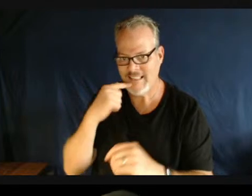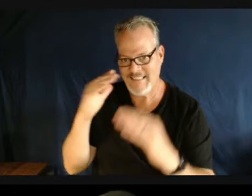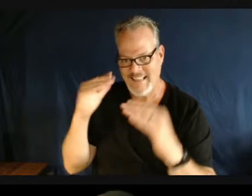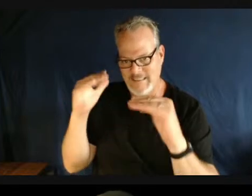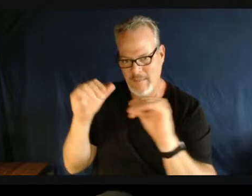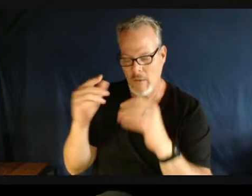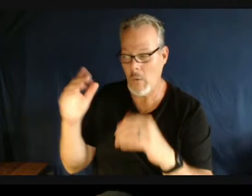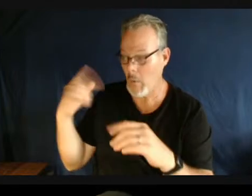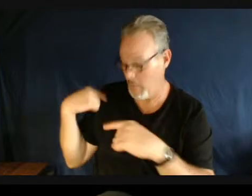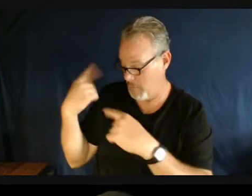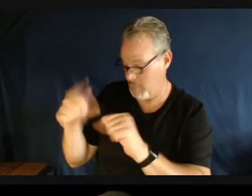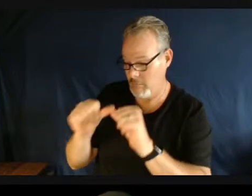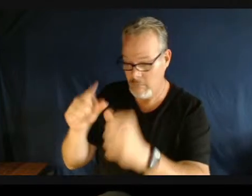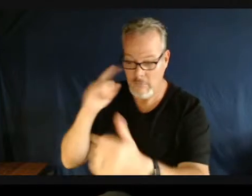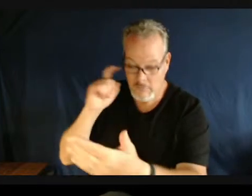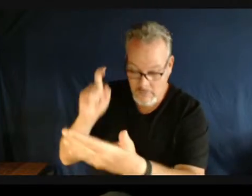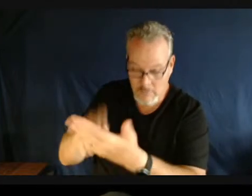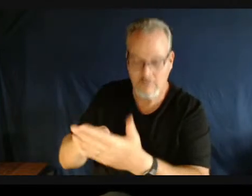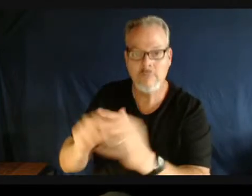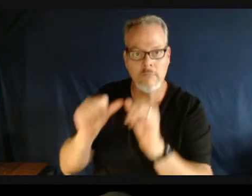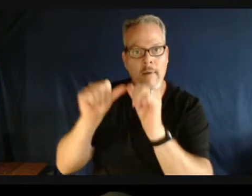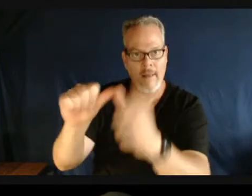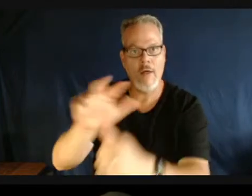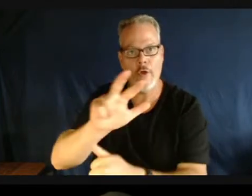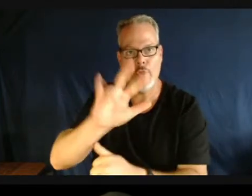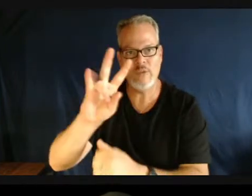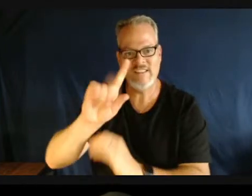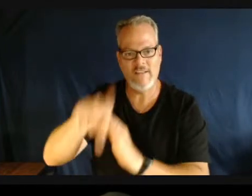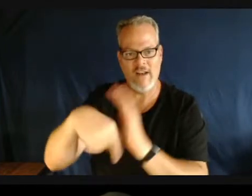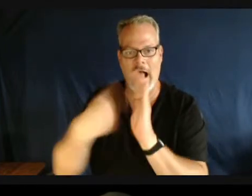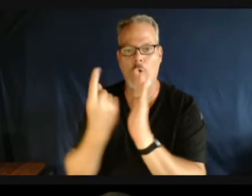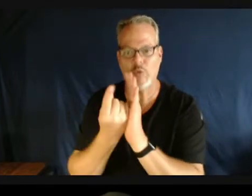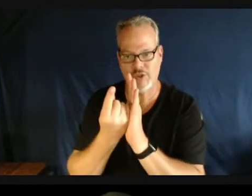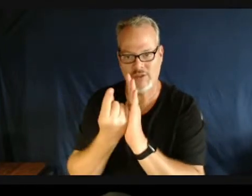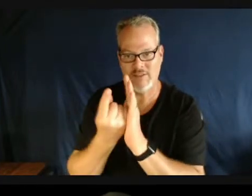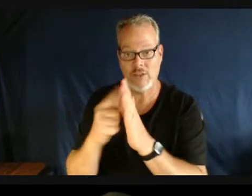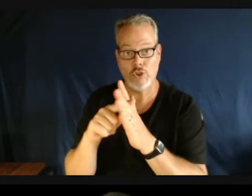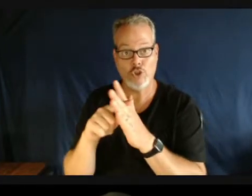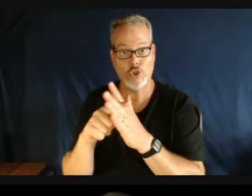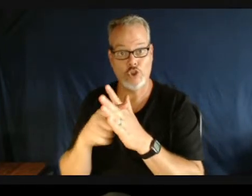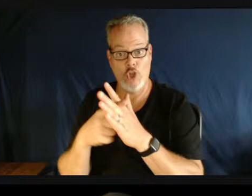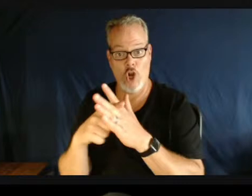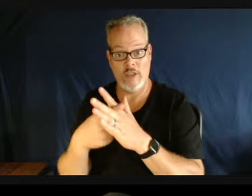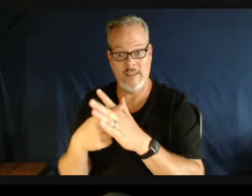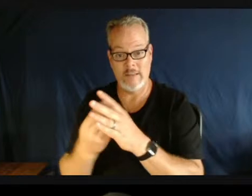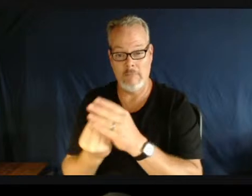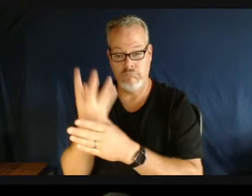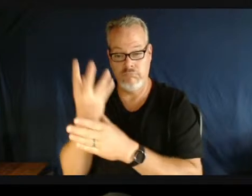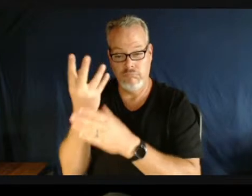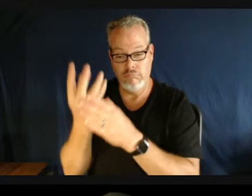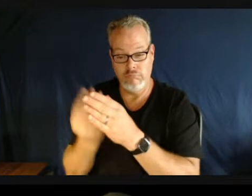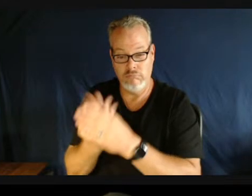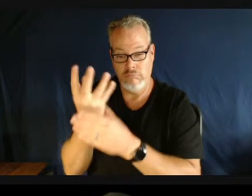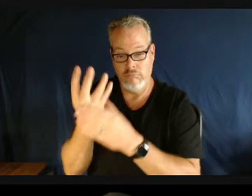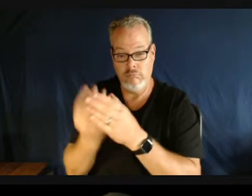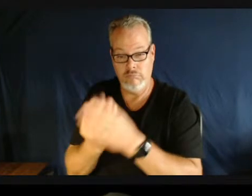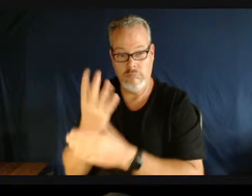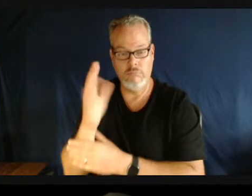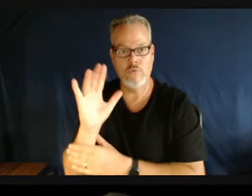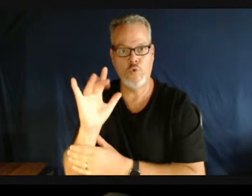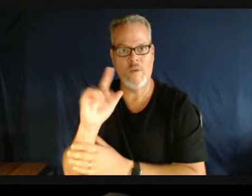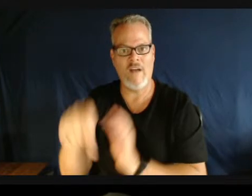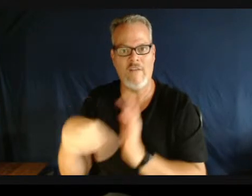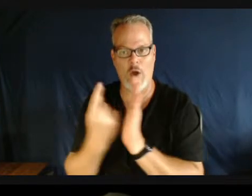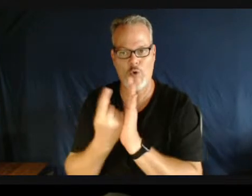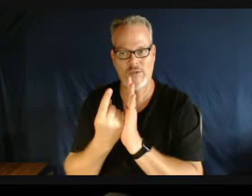hours from start to finish, low-level activity and fountains. The fountains slightly over 25 hours. And because we had